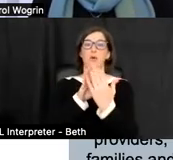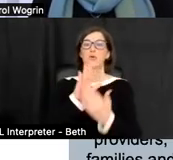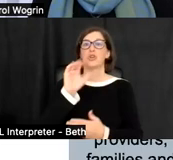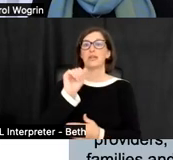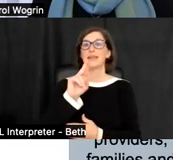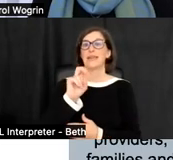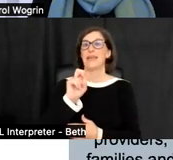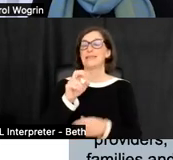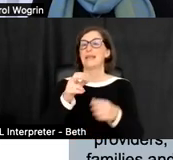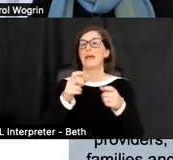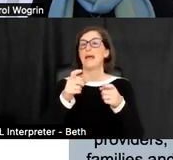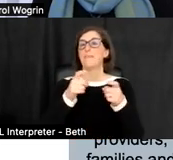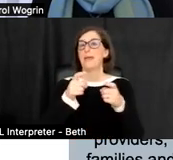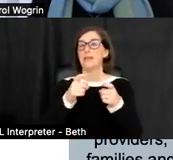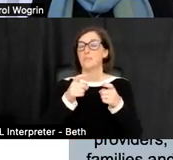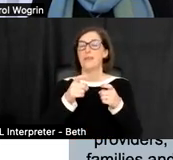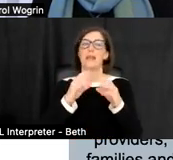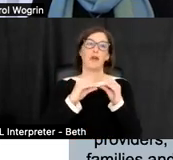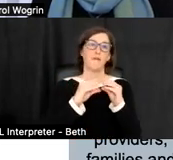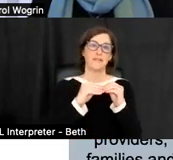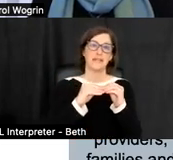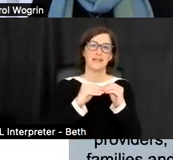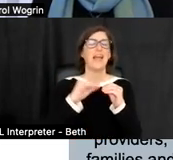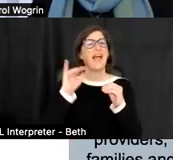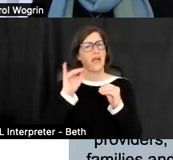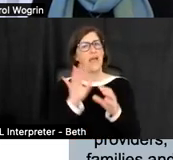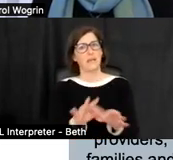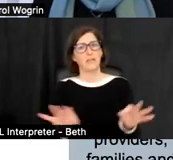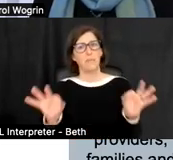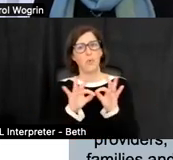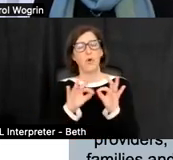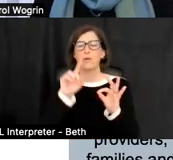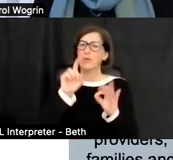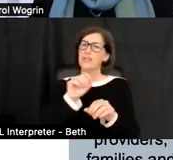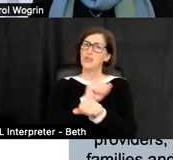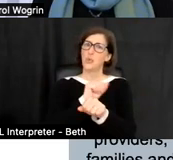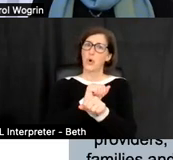management and case conferencing. And this piece is really critical, that we have to work as a